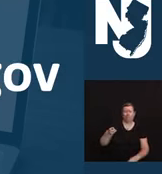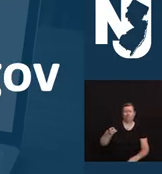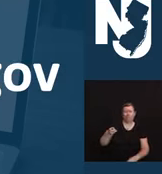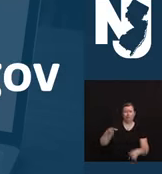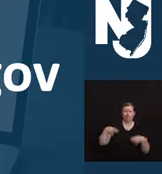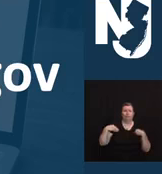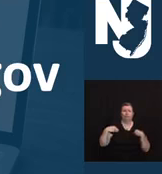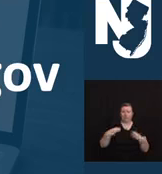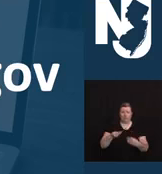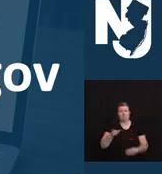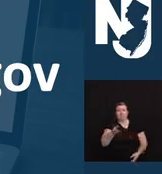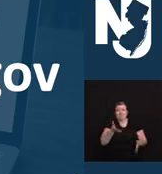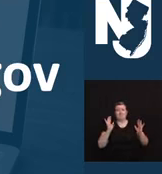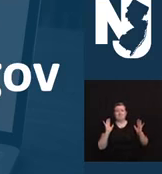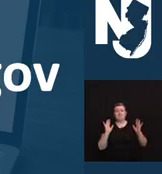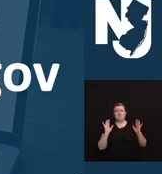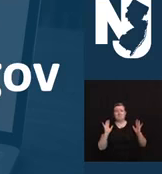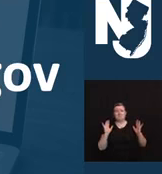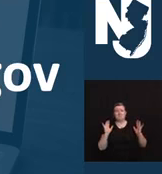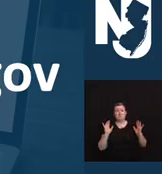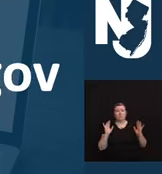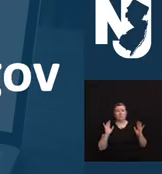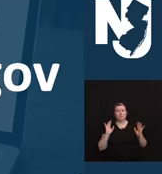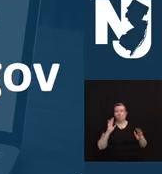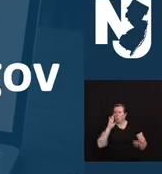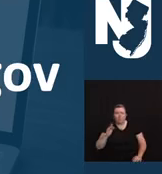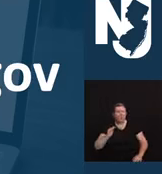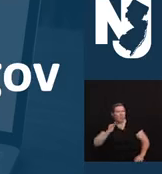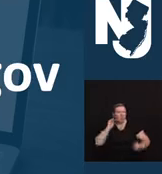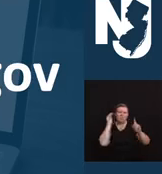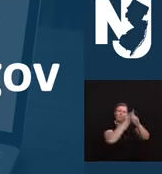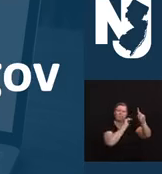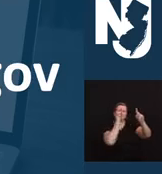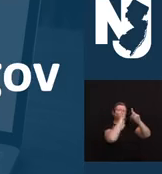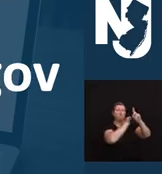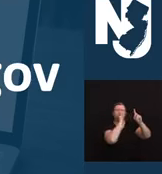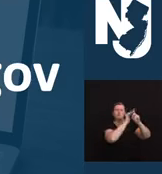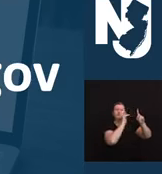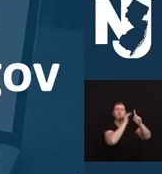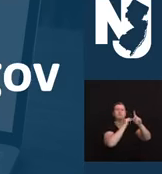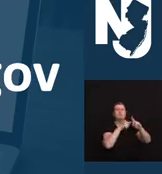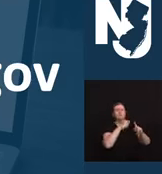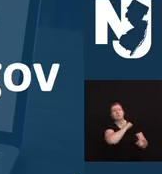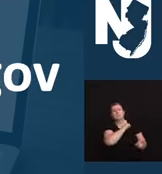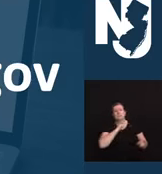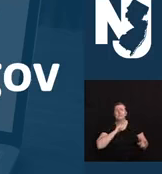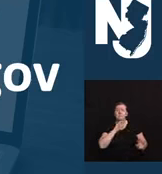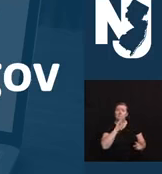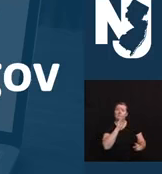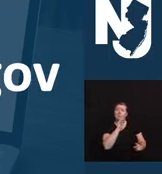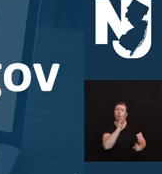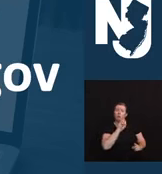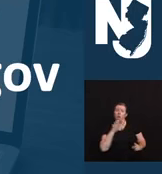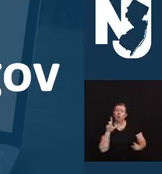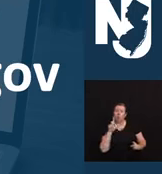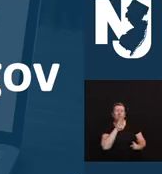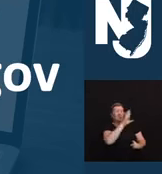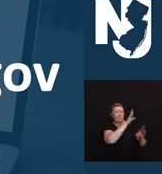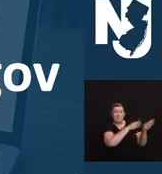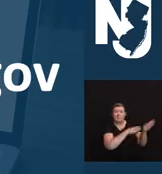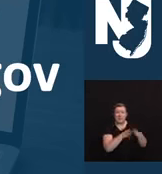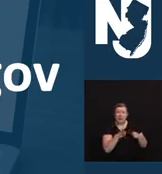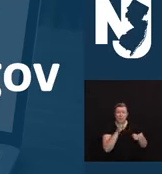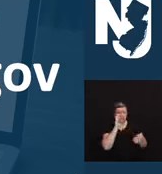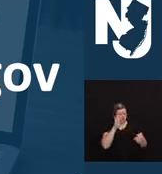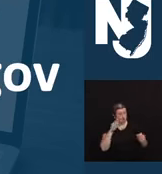can to get the message through to Senator McConnell that his plan would hurt the very people who are going to rebuild this country